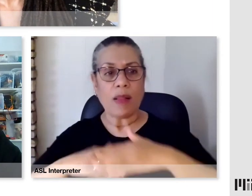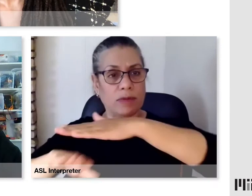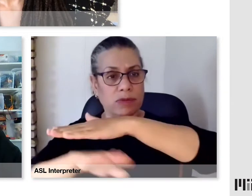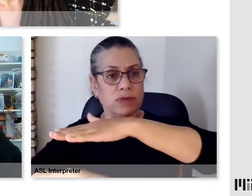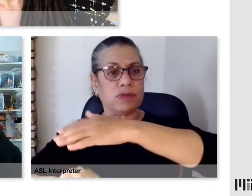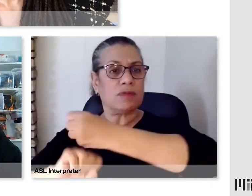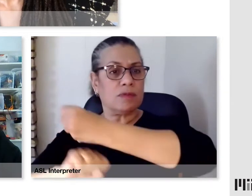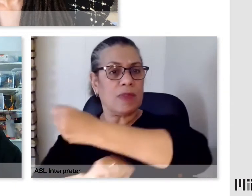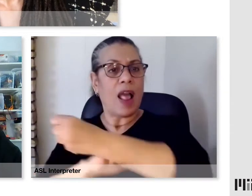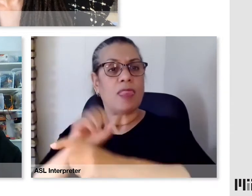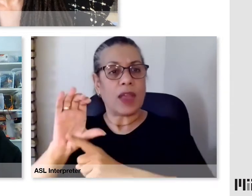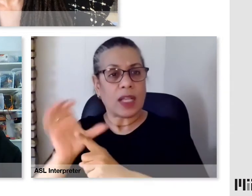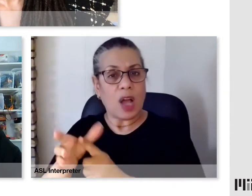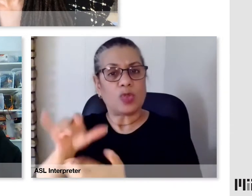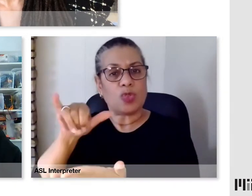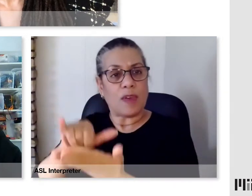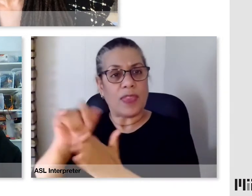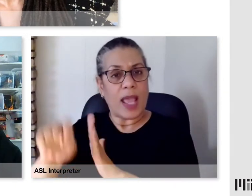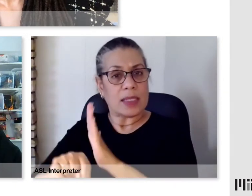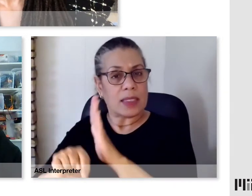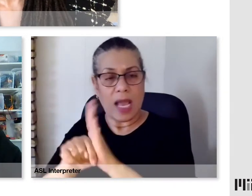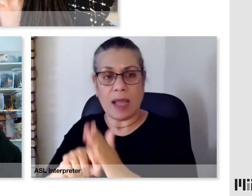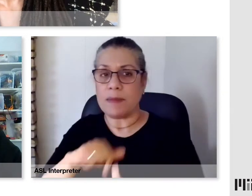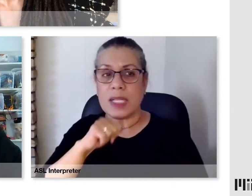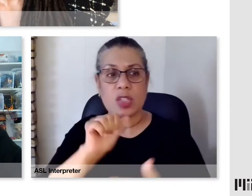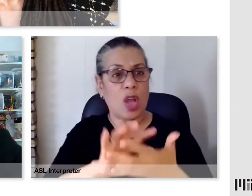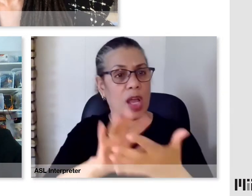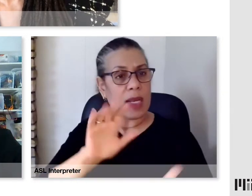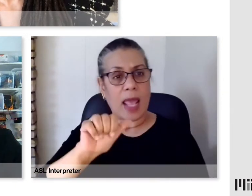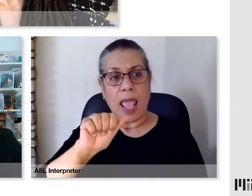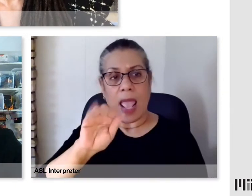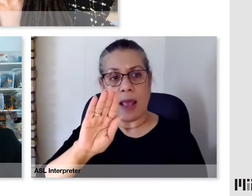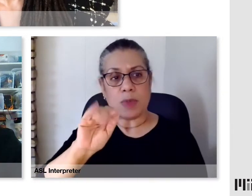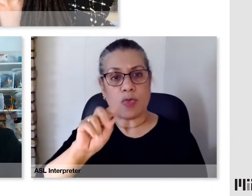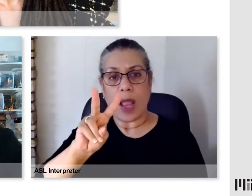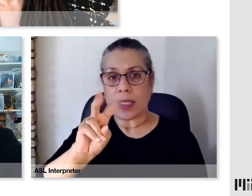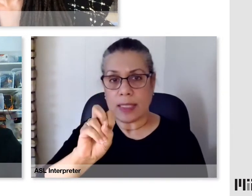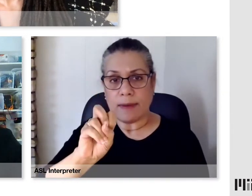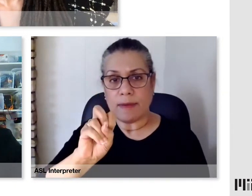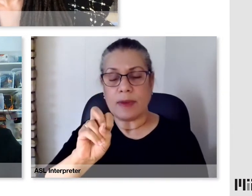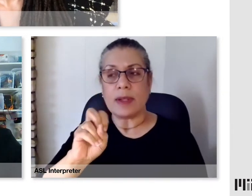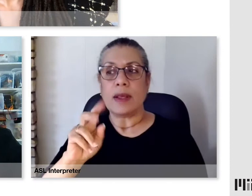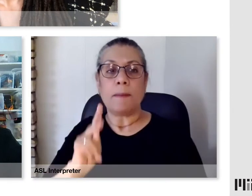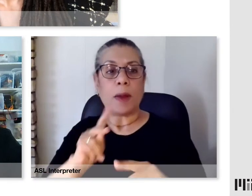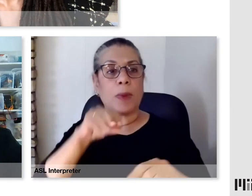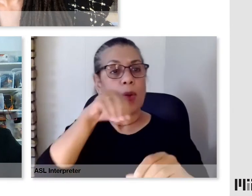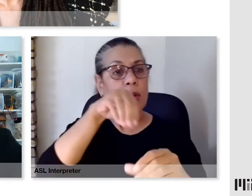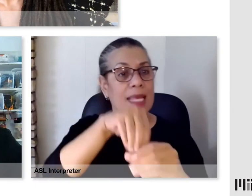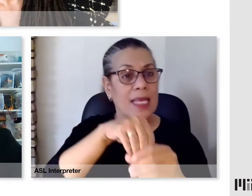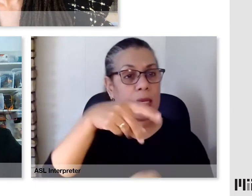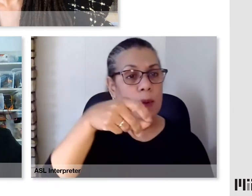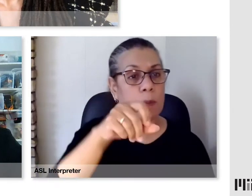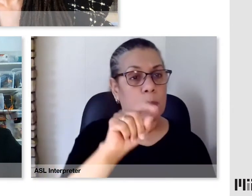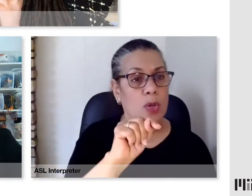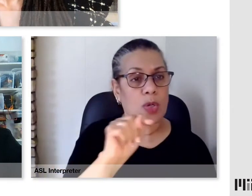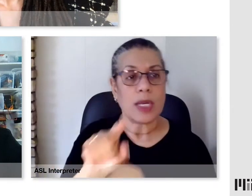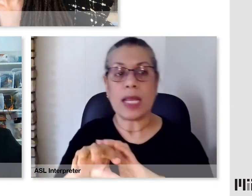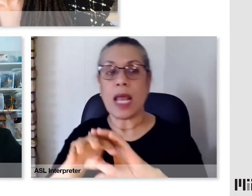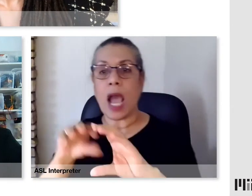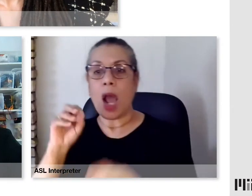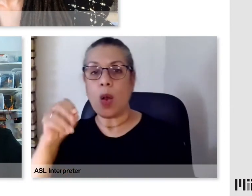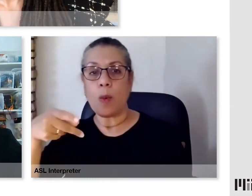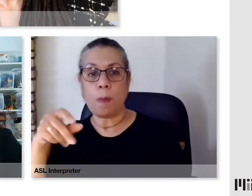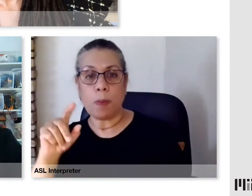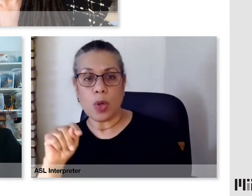read the original paper, it's not abstracted like the way we describe now. It describes input and output, quote unquote, organs of machines. And it says computers